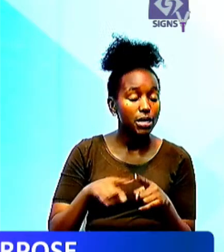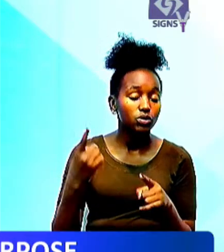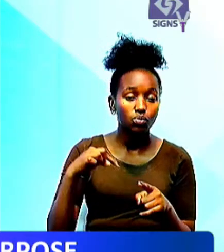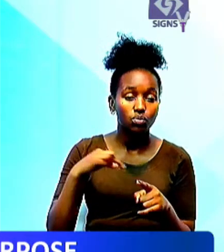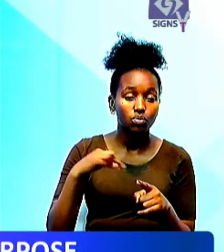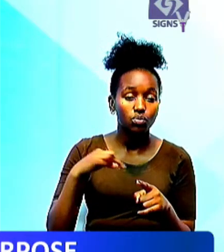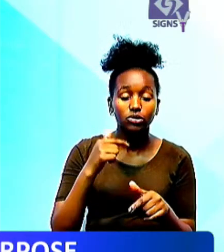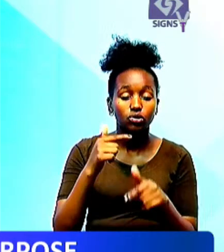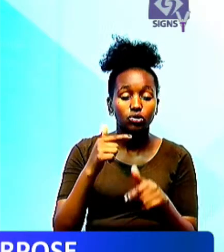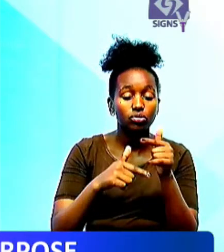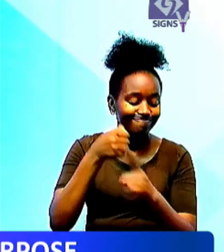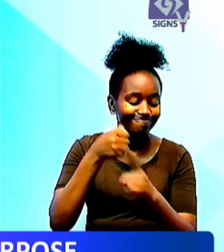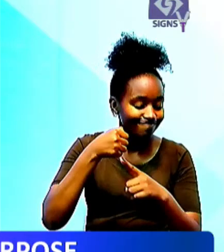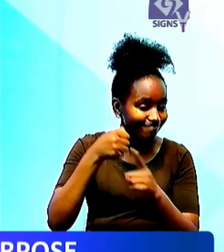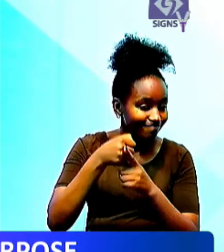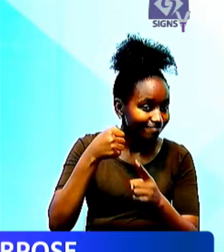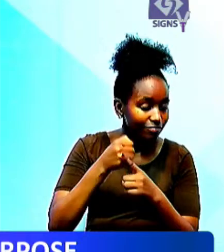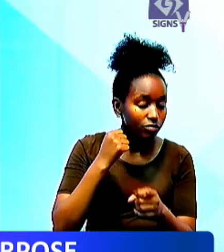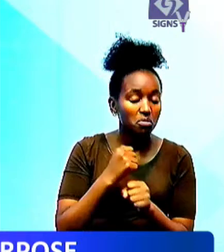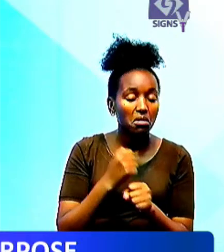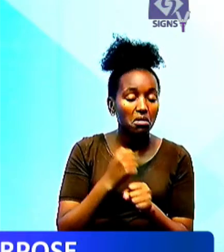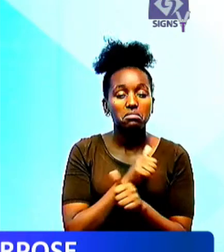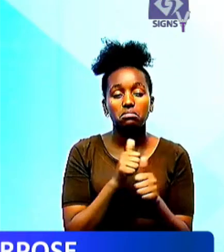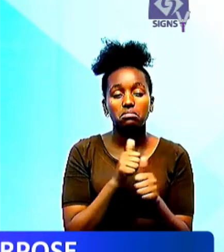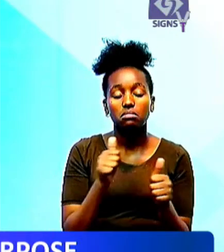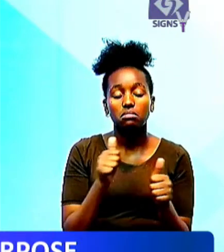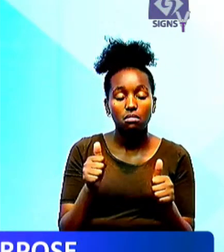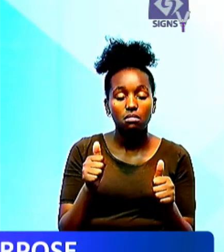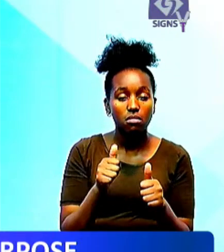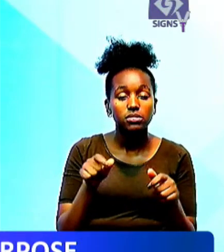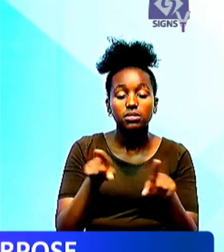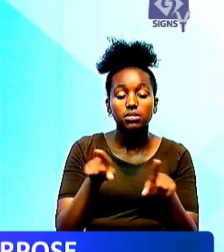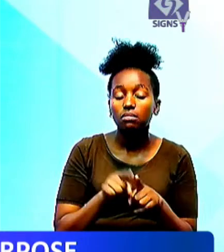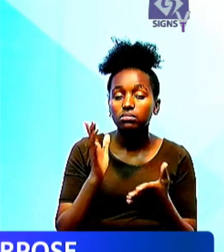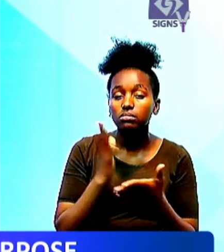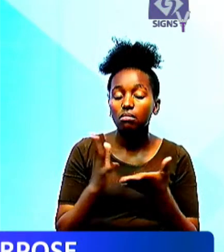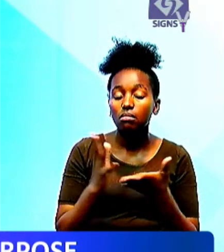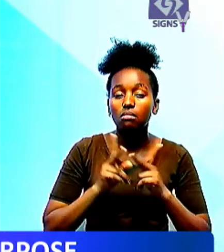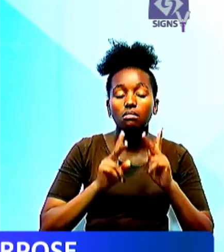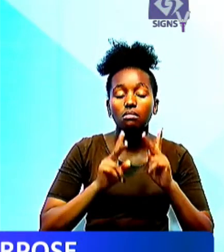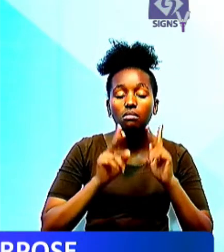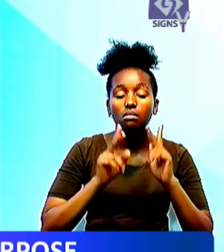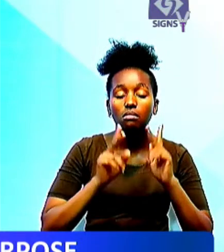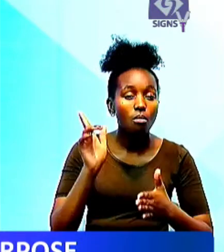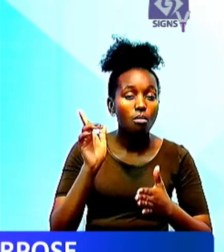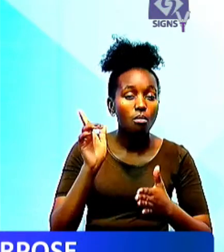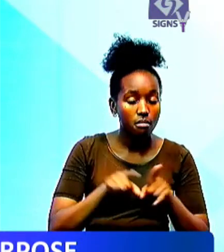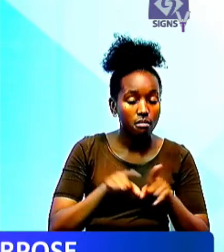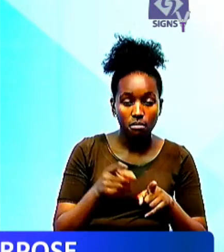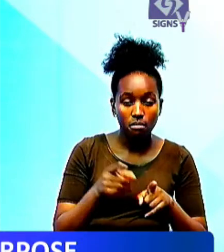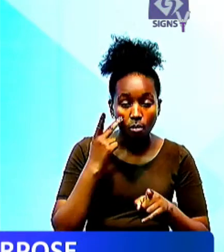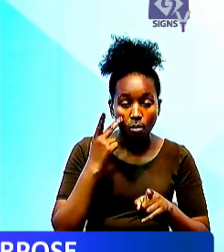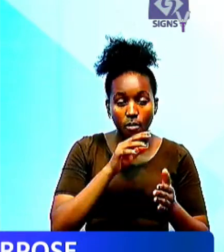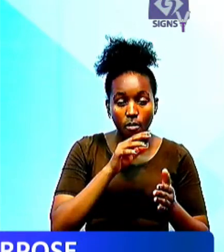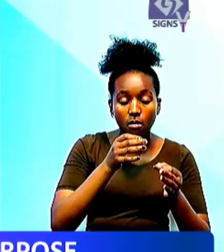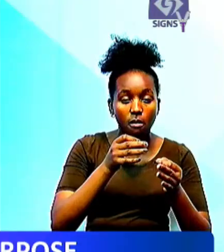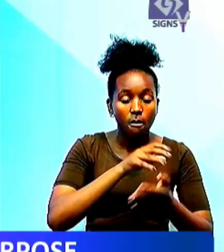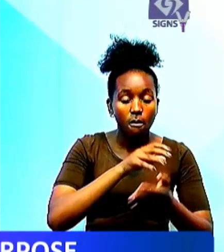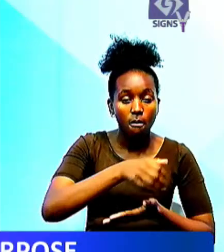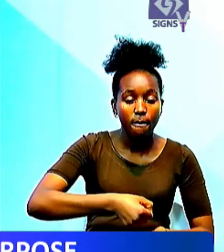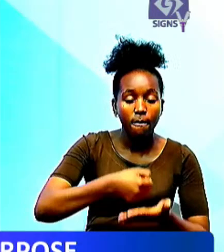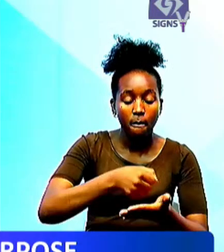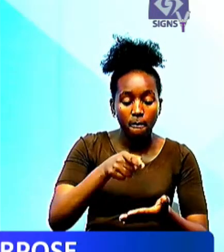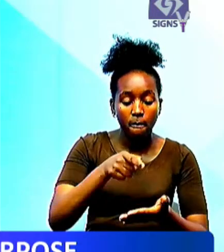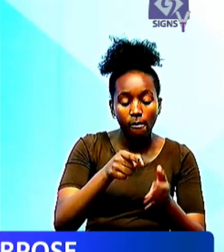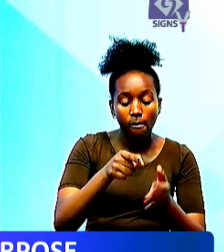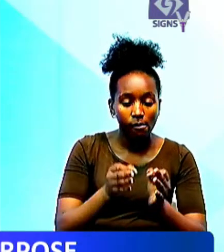growing and see what is working. And the beauty thing is, like what I've seen the Treasury doing, they're trying to kind of stagger